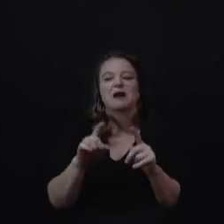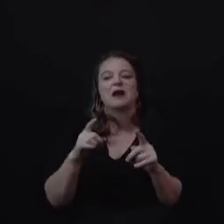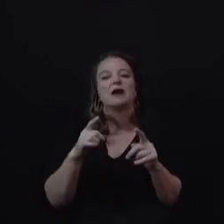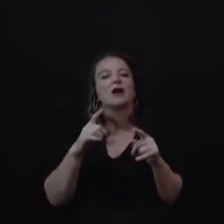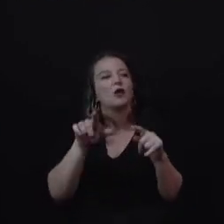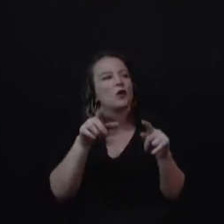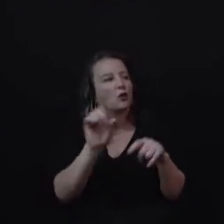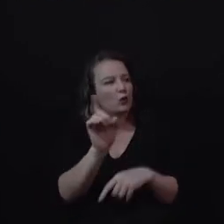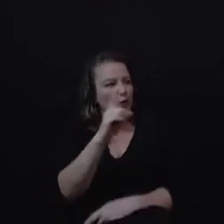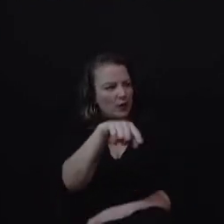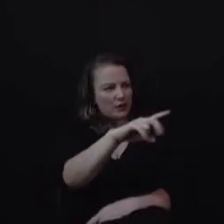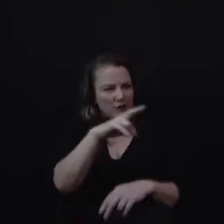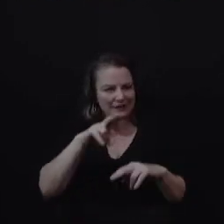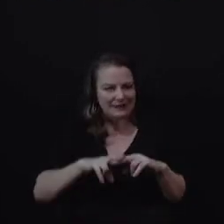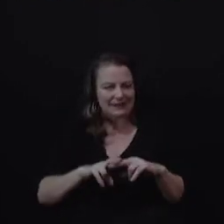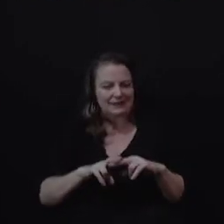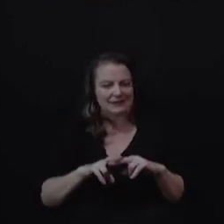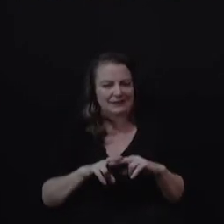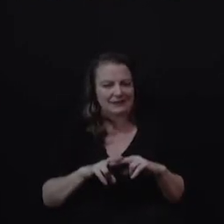do something.